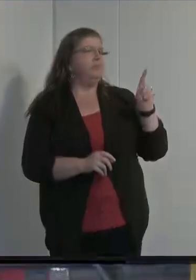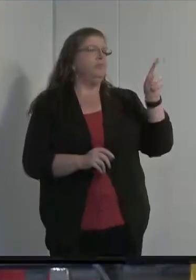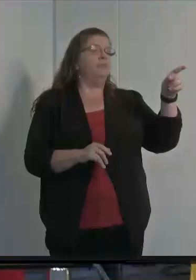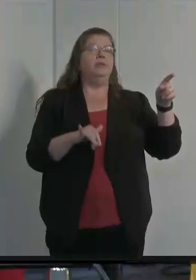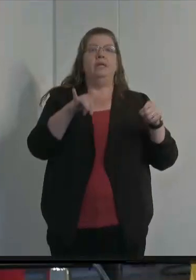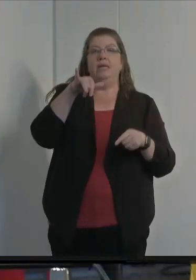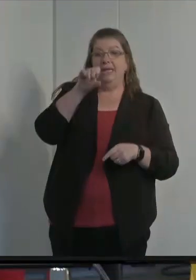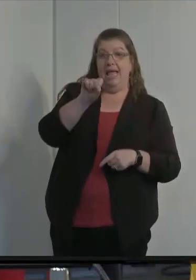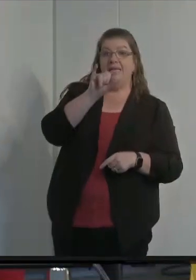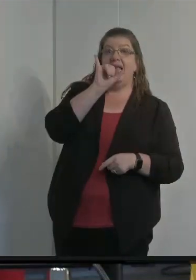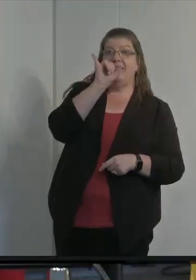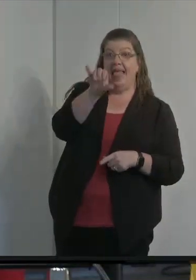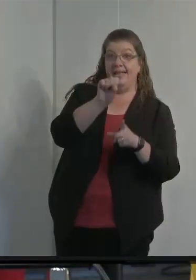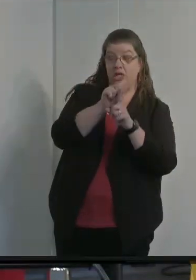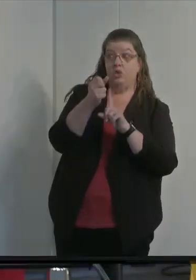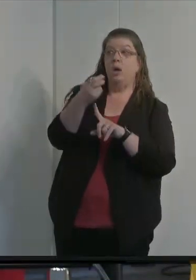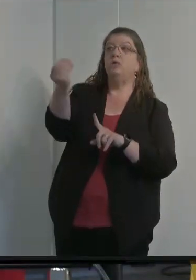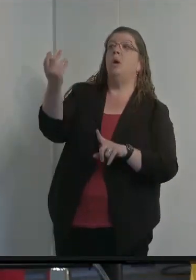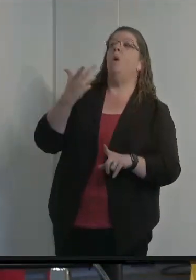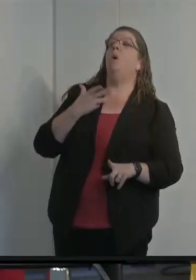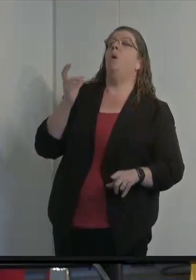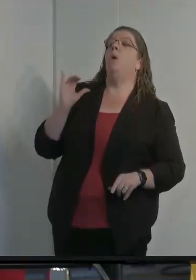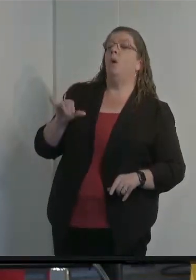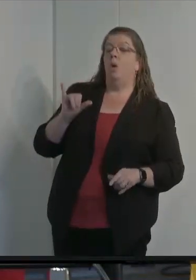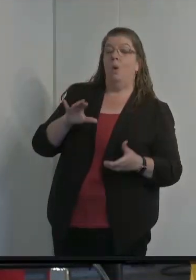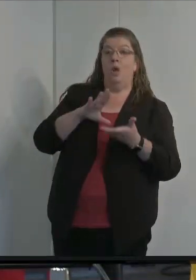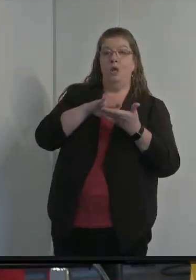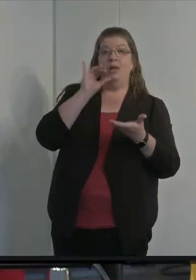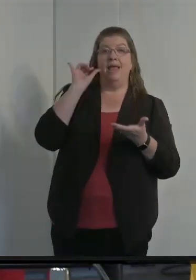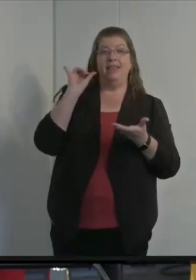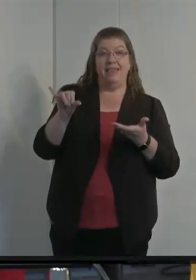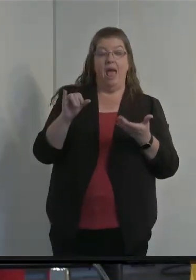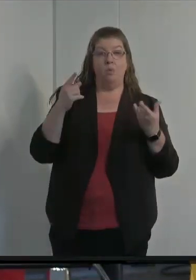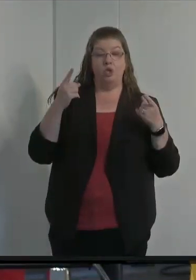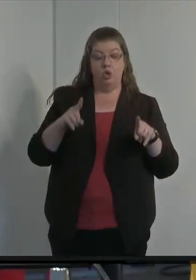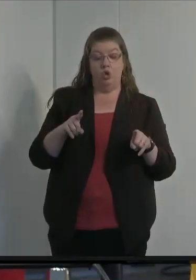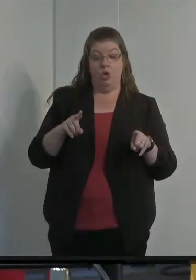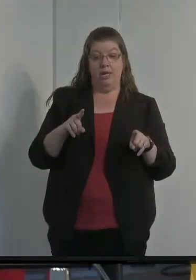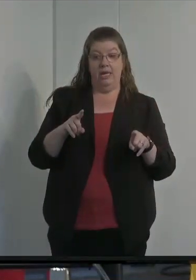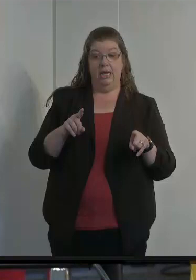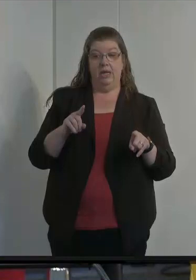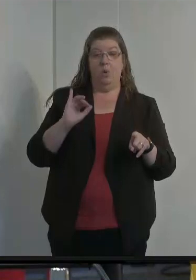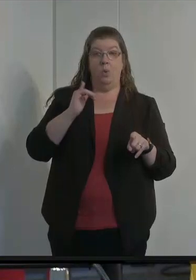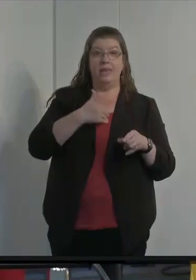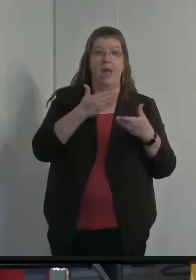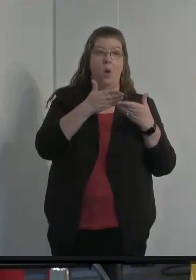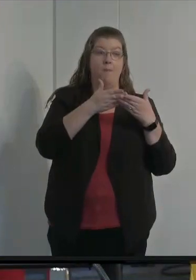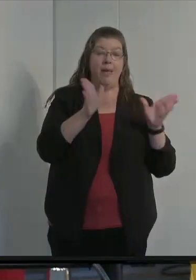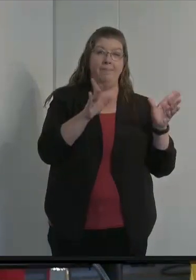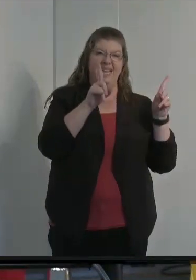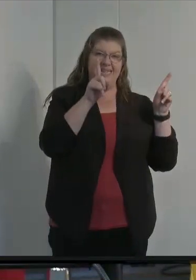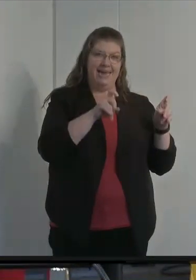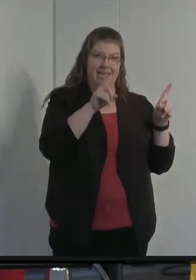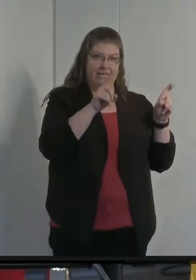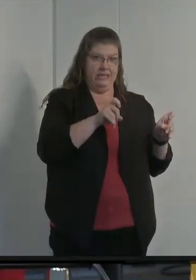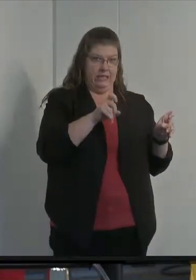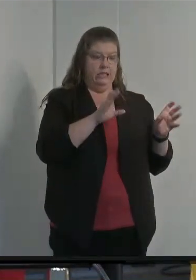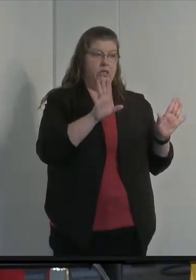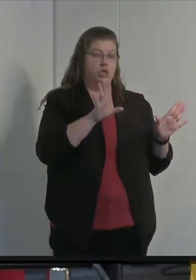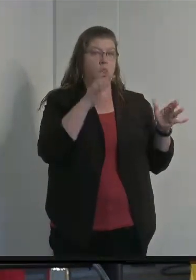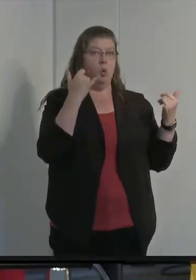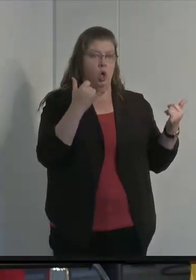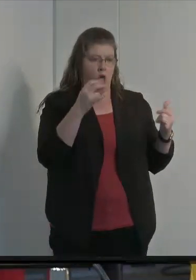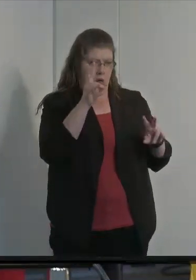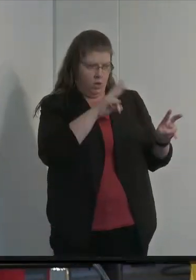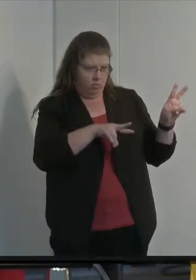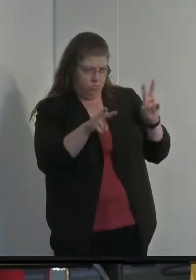Yes, that was brought to our attention, and we learned that was occurring with our public testing, and so we are currently